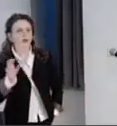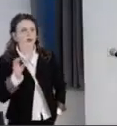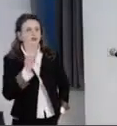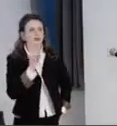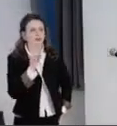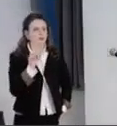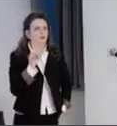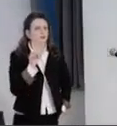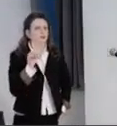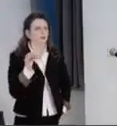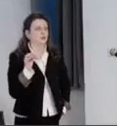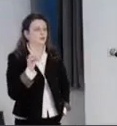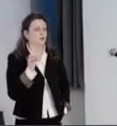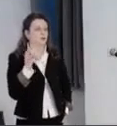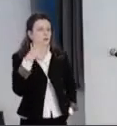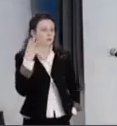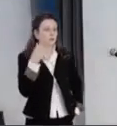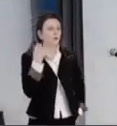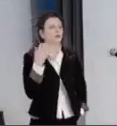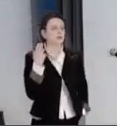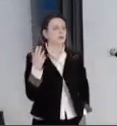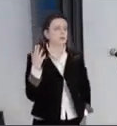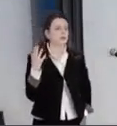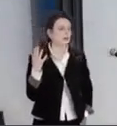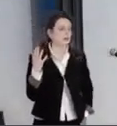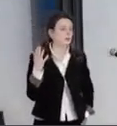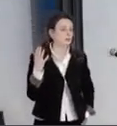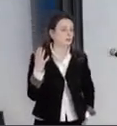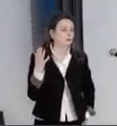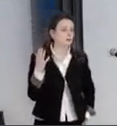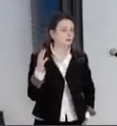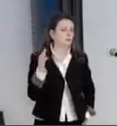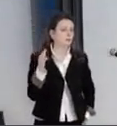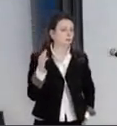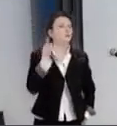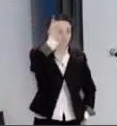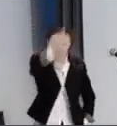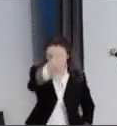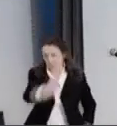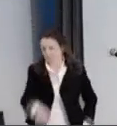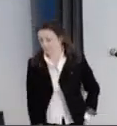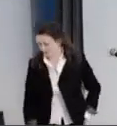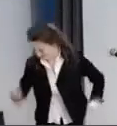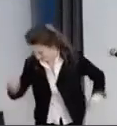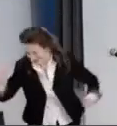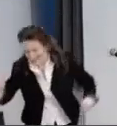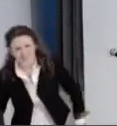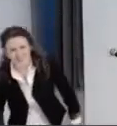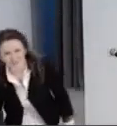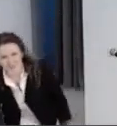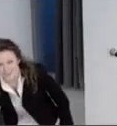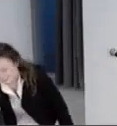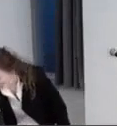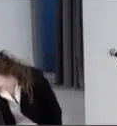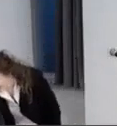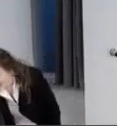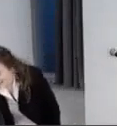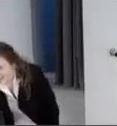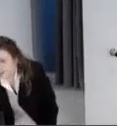Does anyone get anything in particular in terms of no, like what it smells like? Rose. Yes. Well